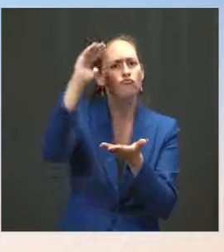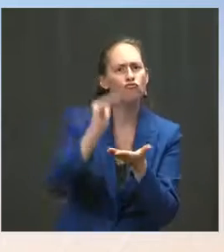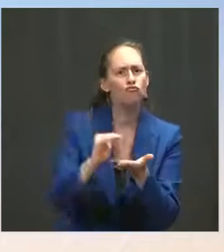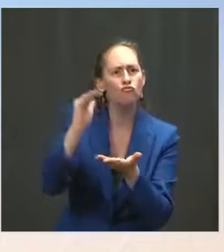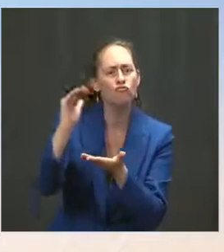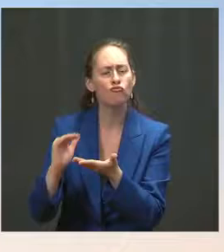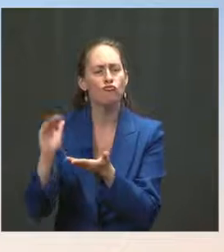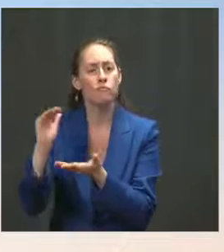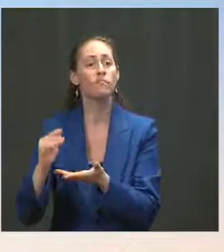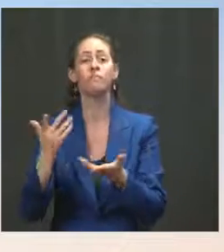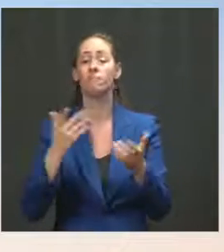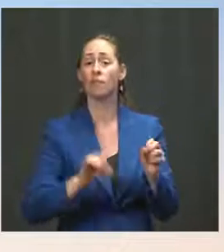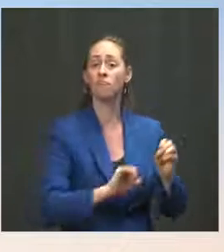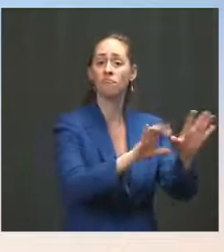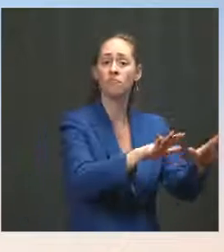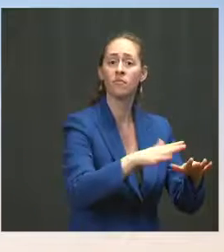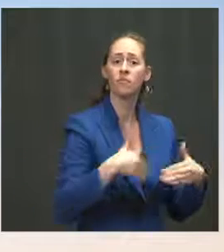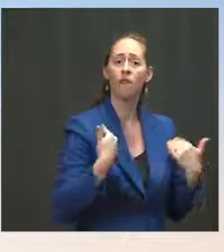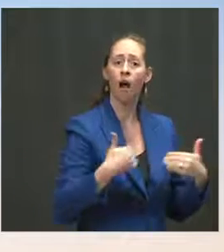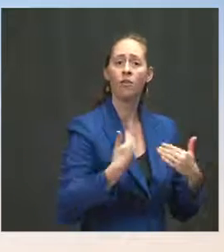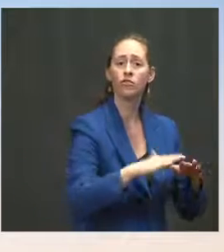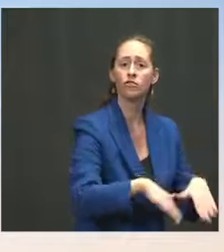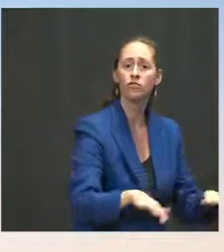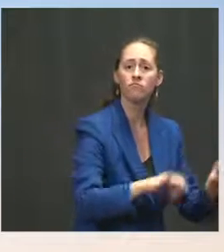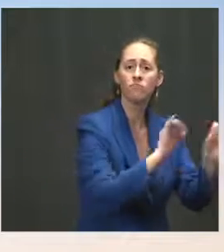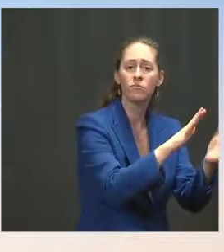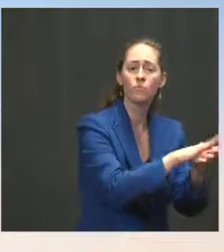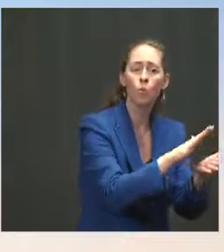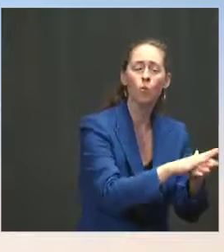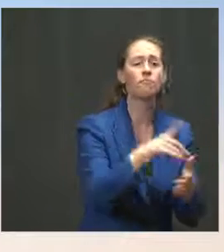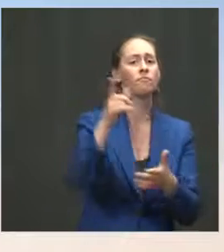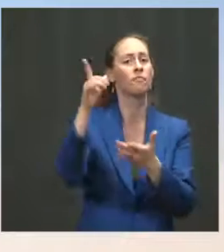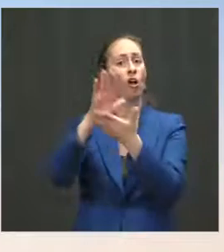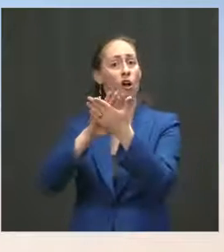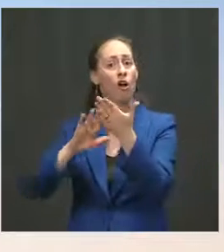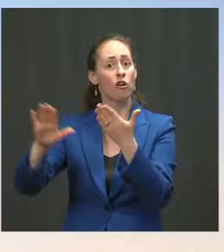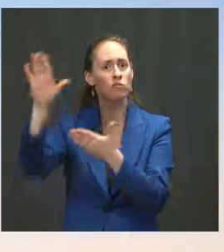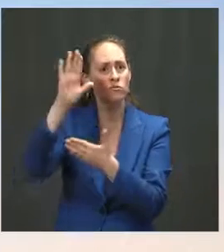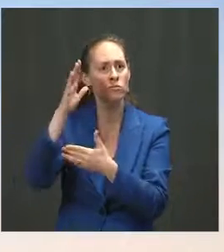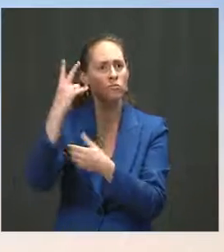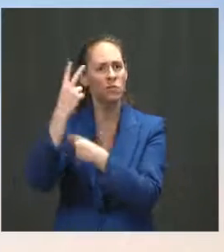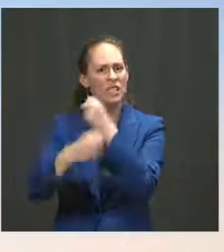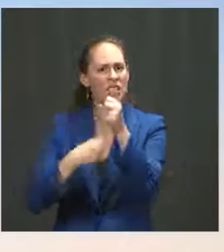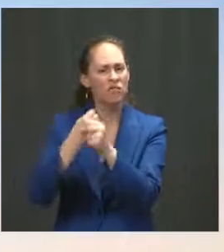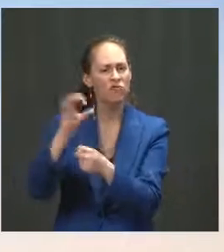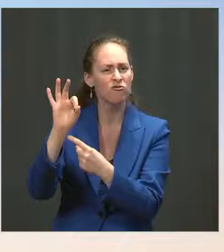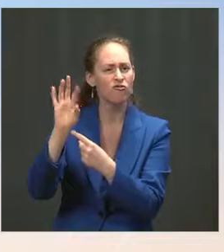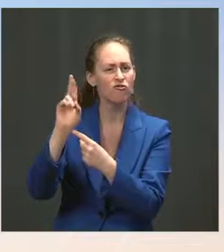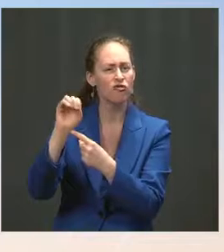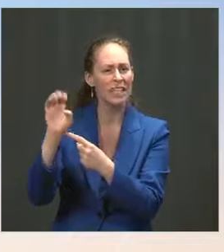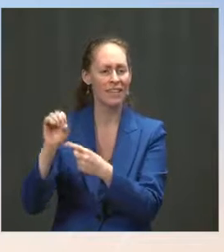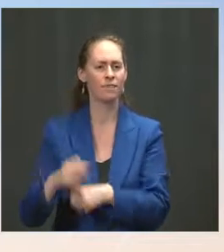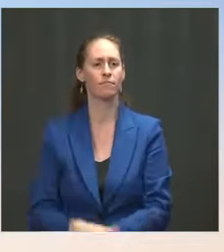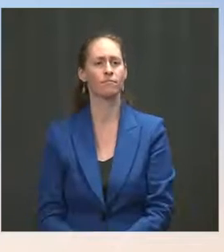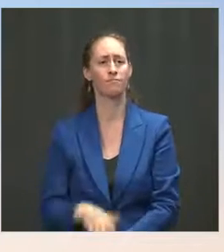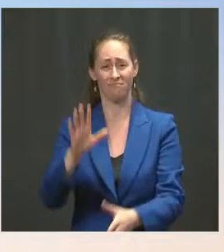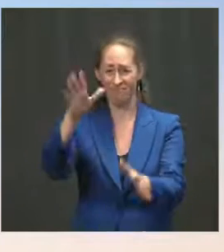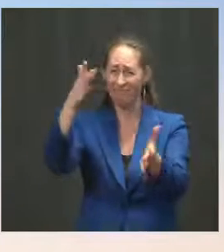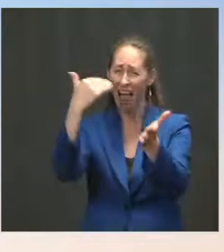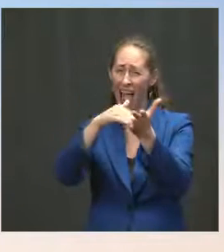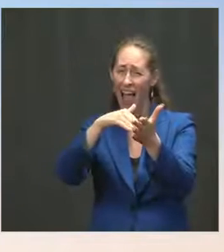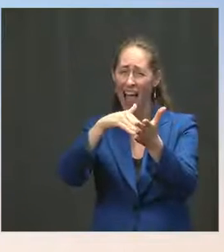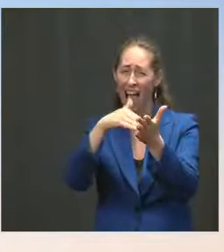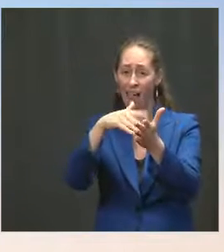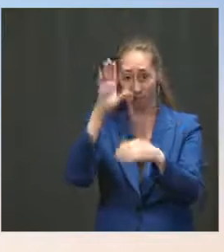long-term impact is. This is also an 8-year investment to make us more competitive. It's not about putting a huge amount of